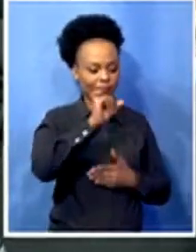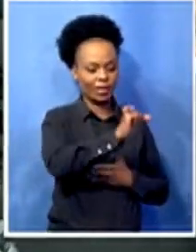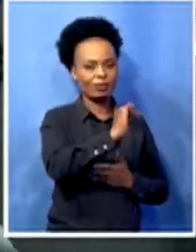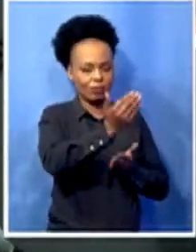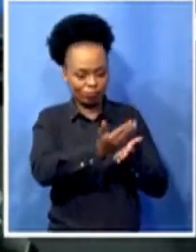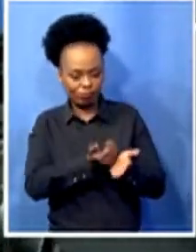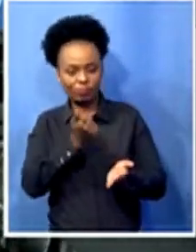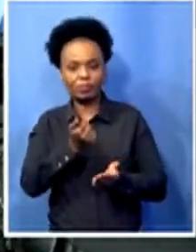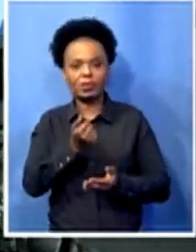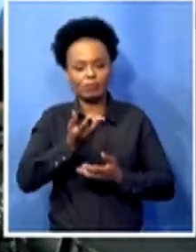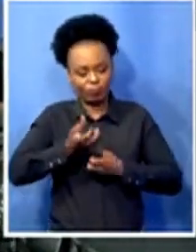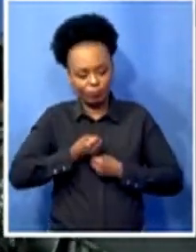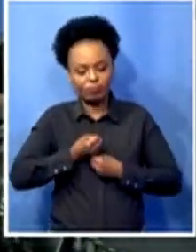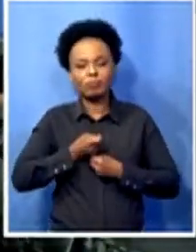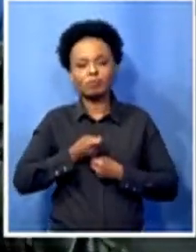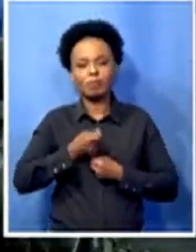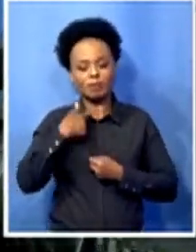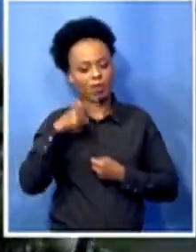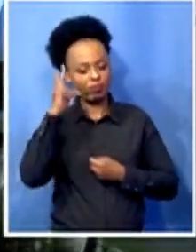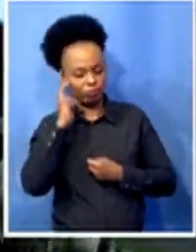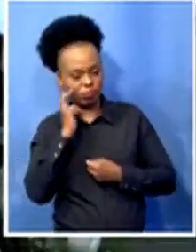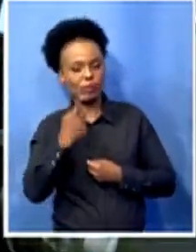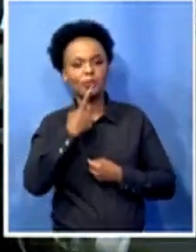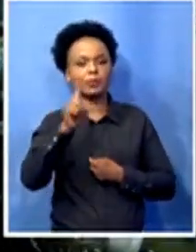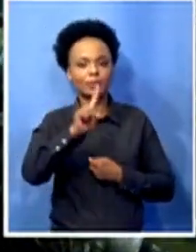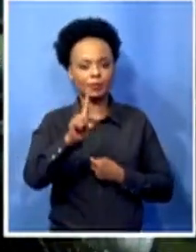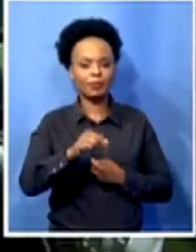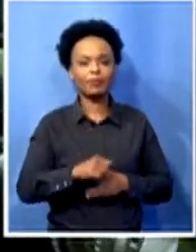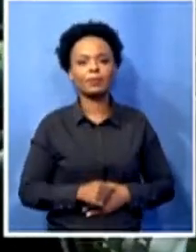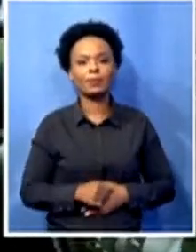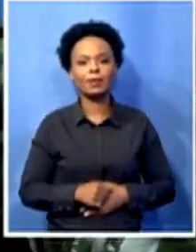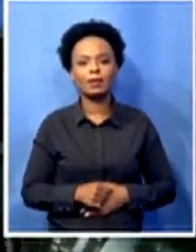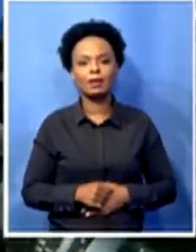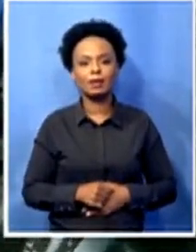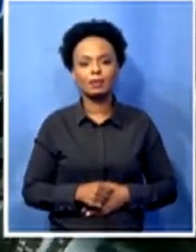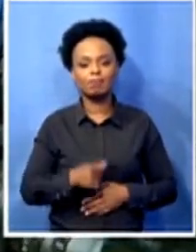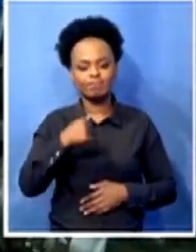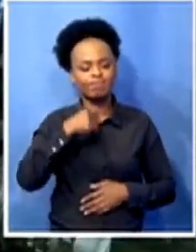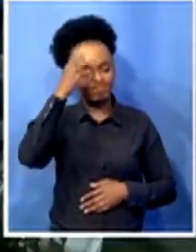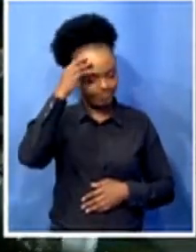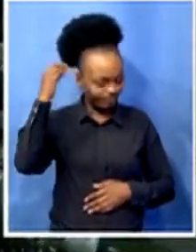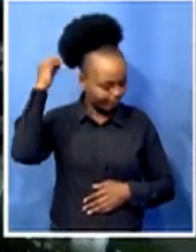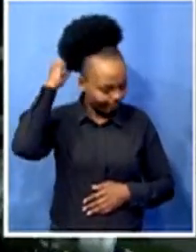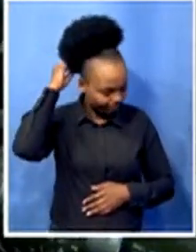ithini. Manje ke nginominister la ubaba uMkhizi.